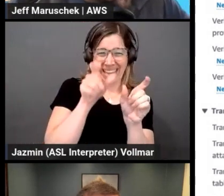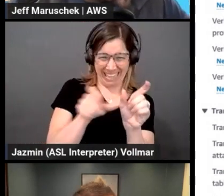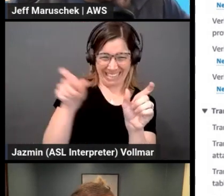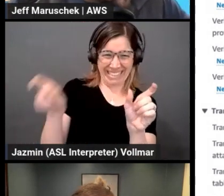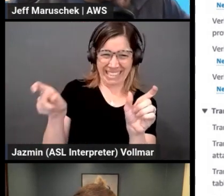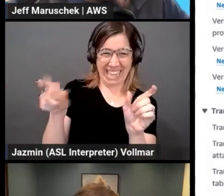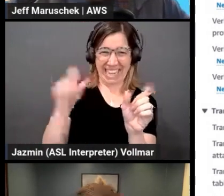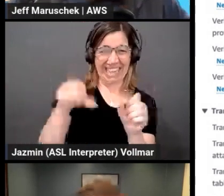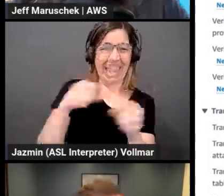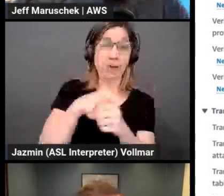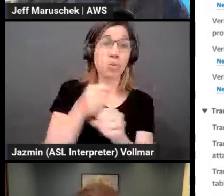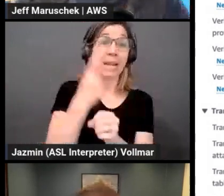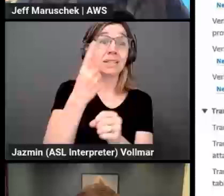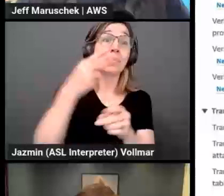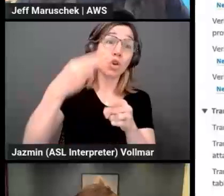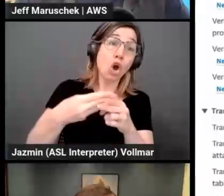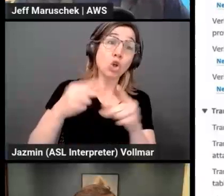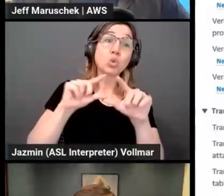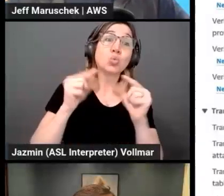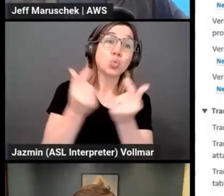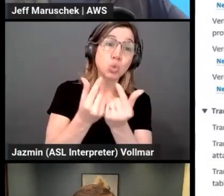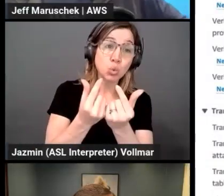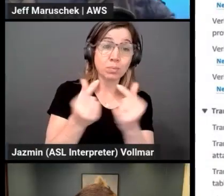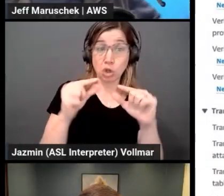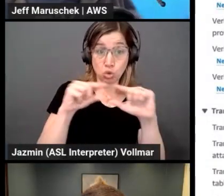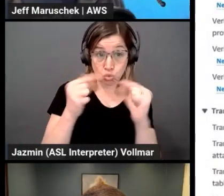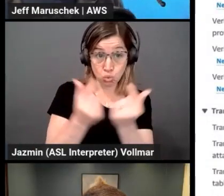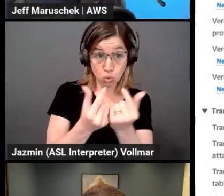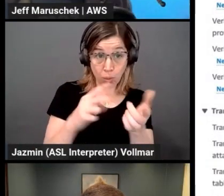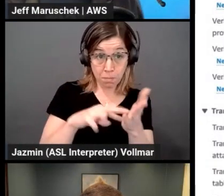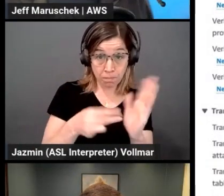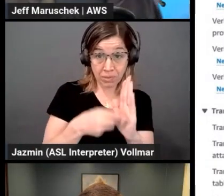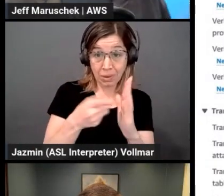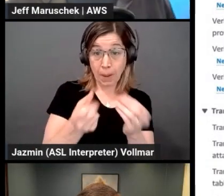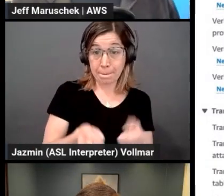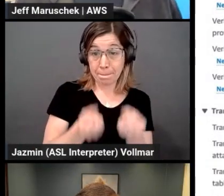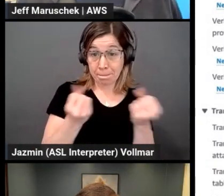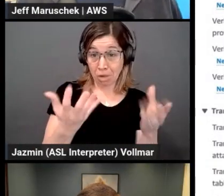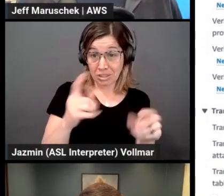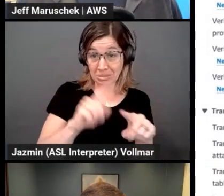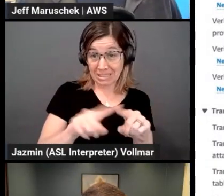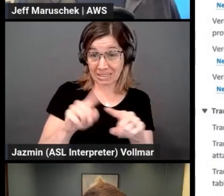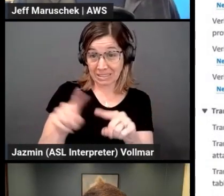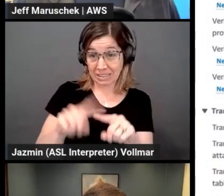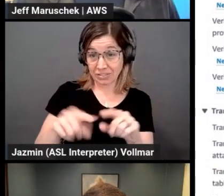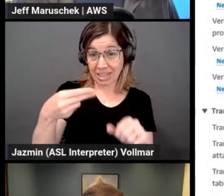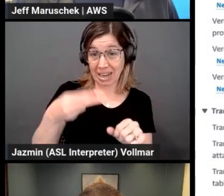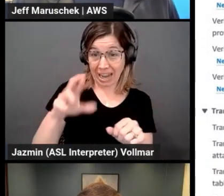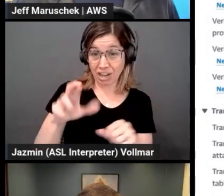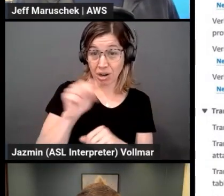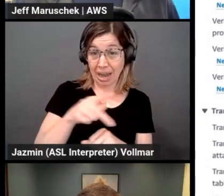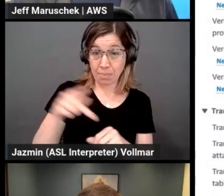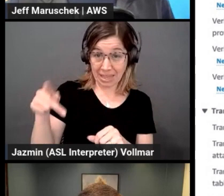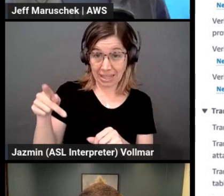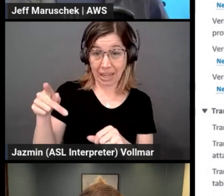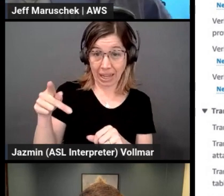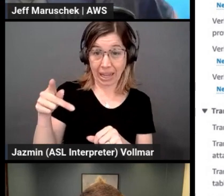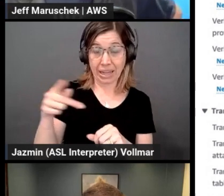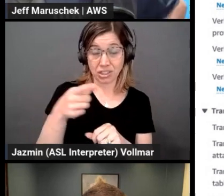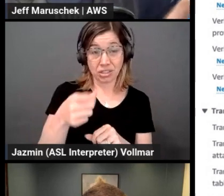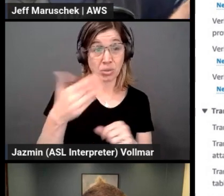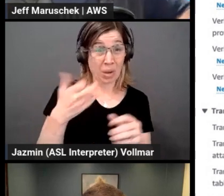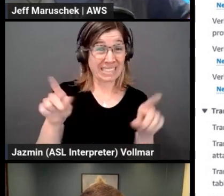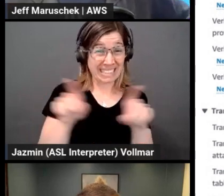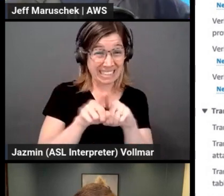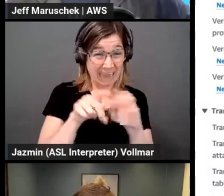that's called a group. What a group is if you have multiple different HR applications that you want to have the same policy, you can create a group and